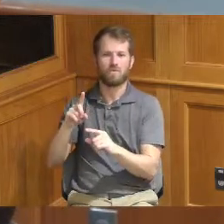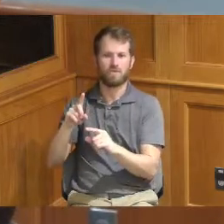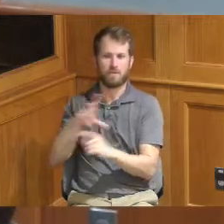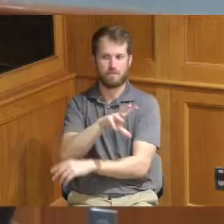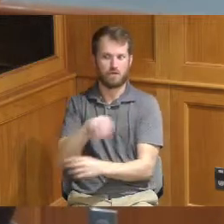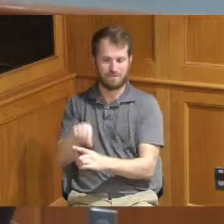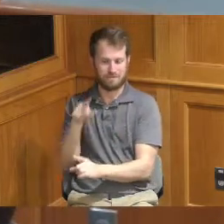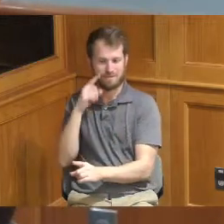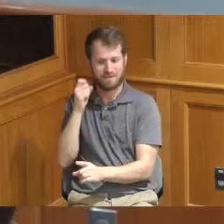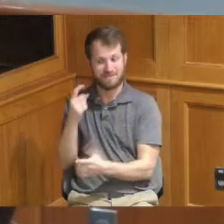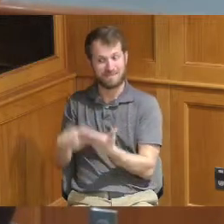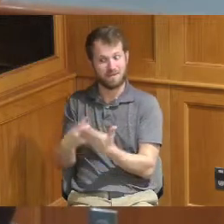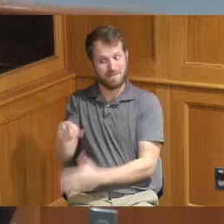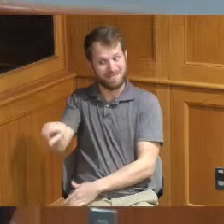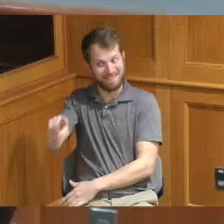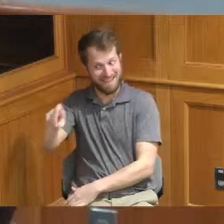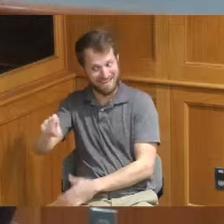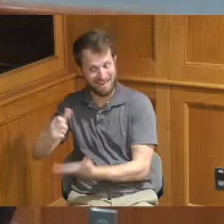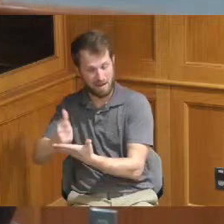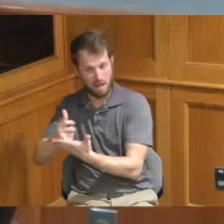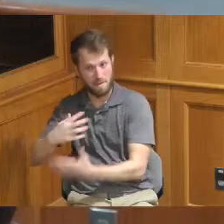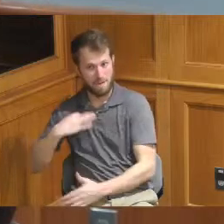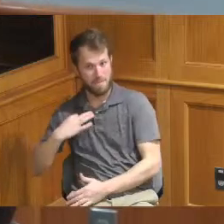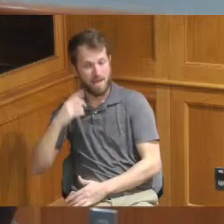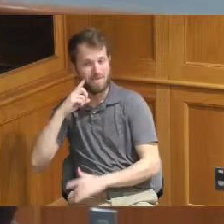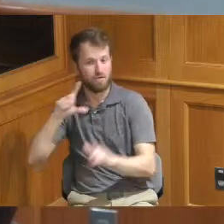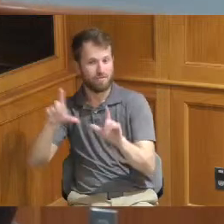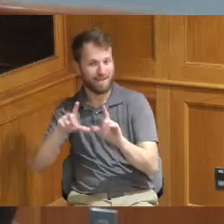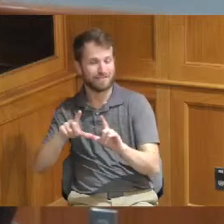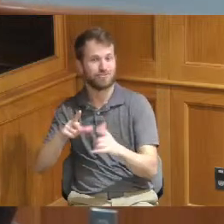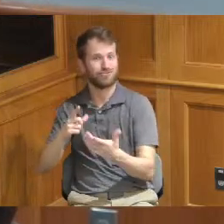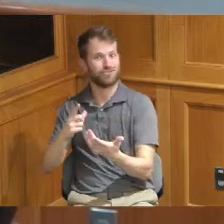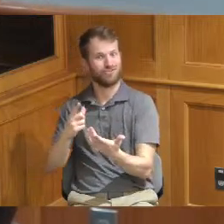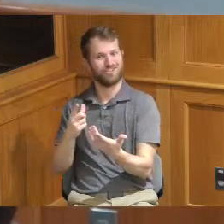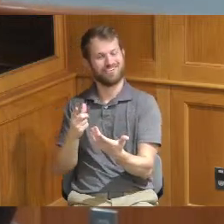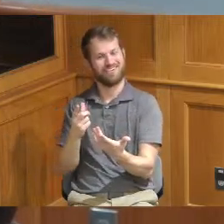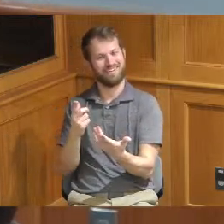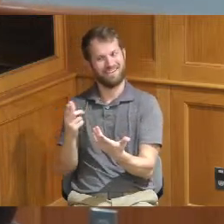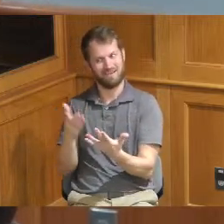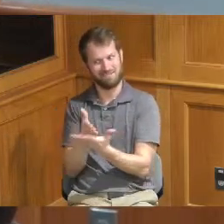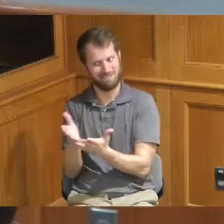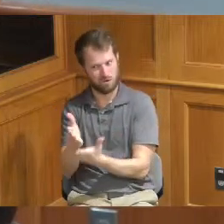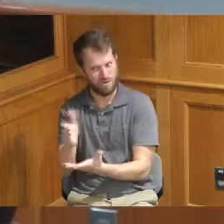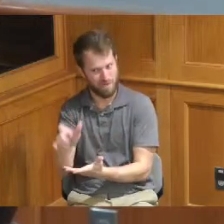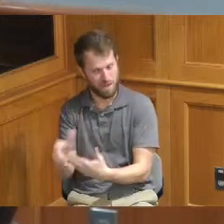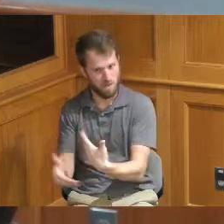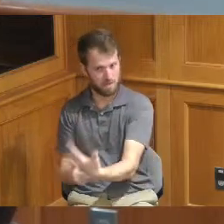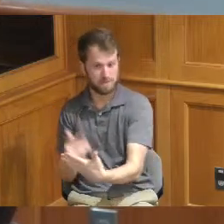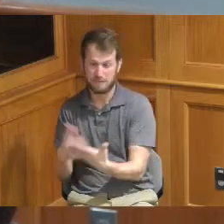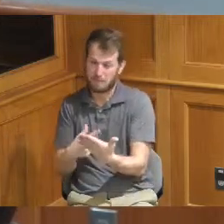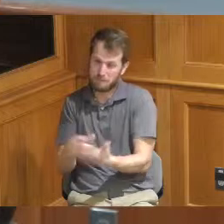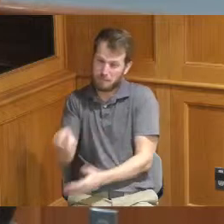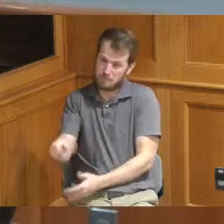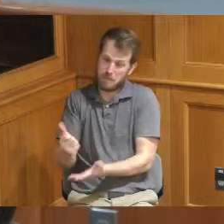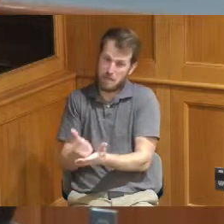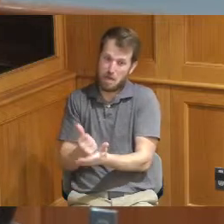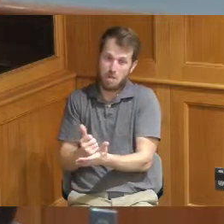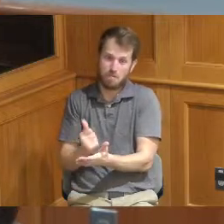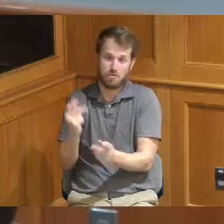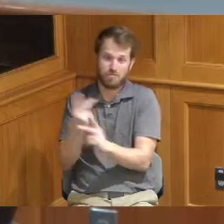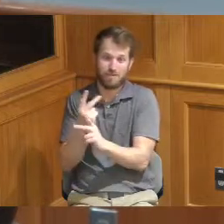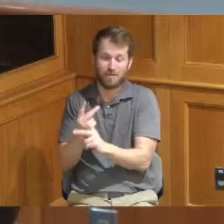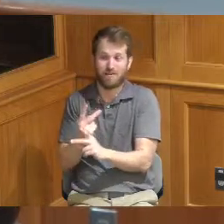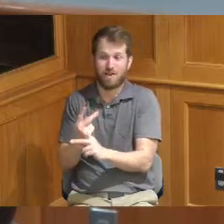that sometimes they need help applying for licensure and navigating that process. Sometimes they need help finding recovery housing